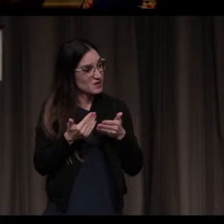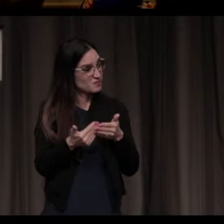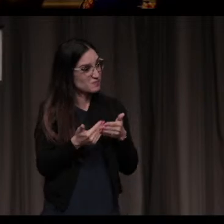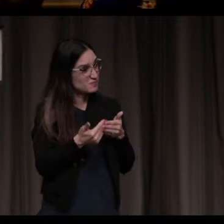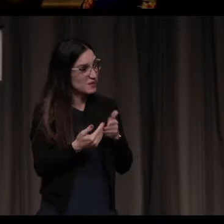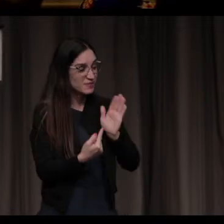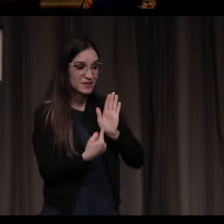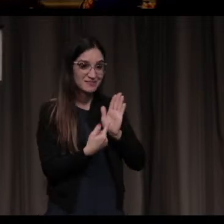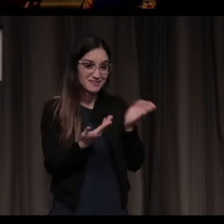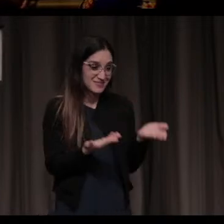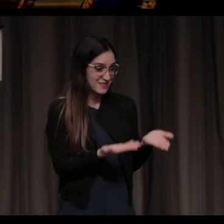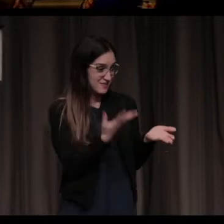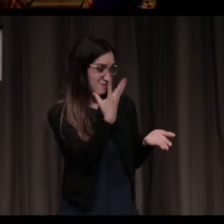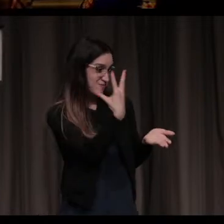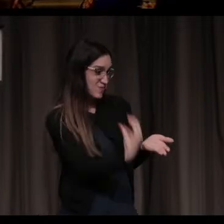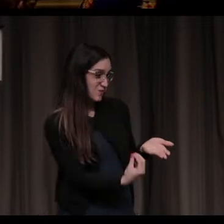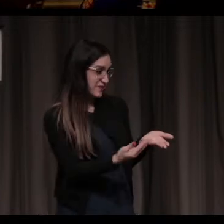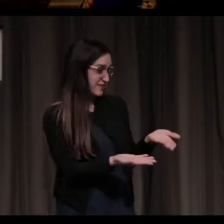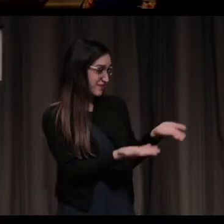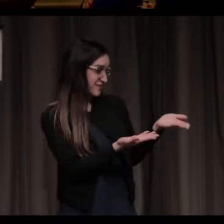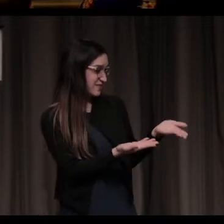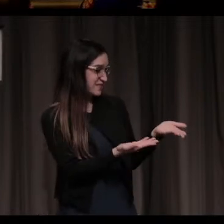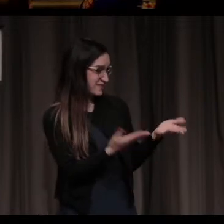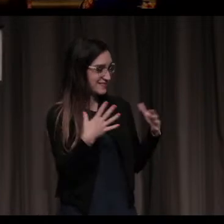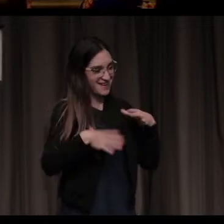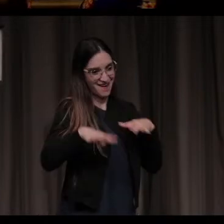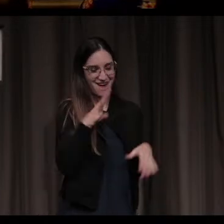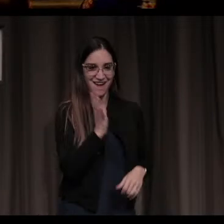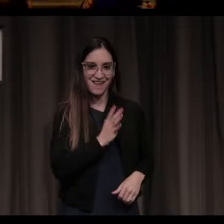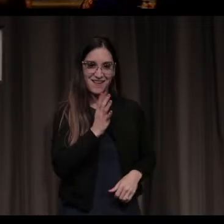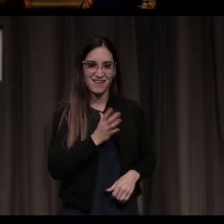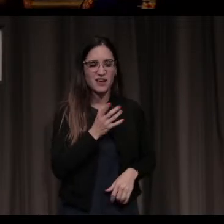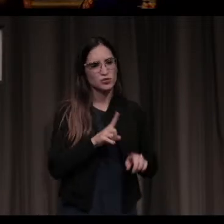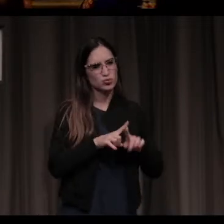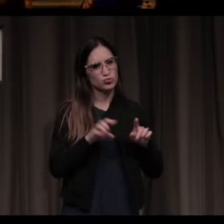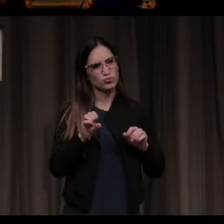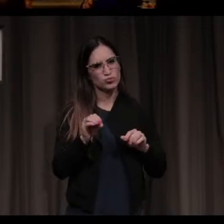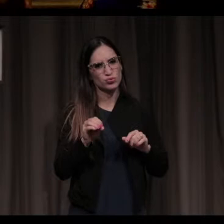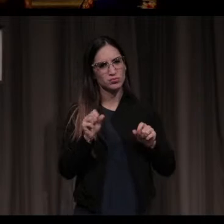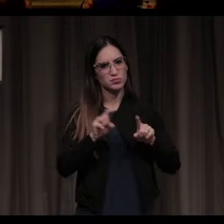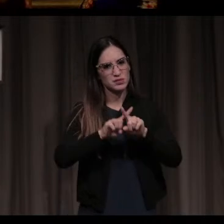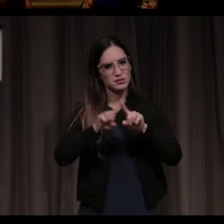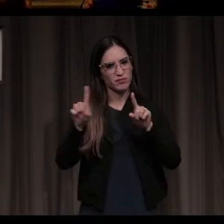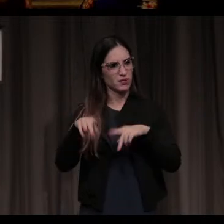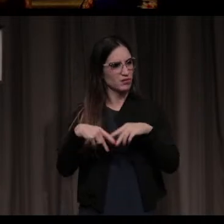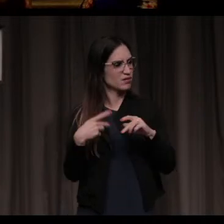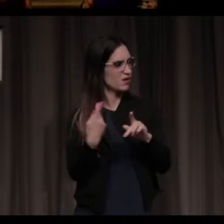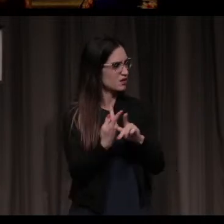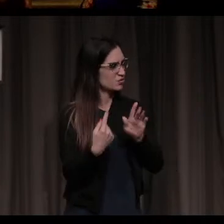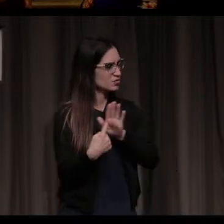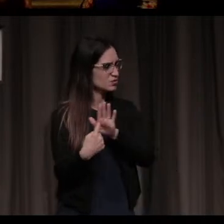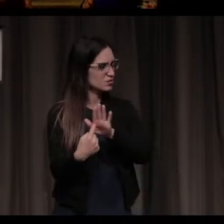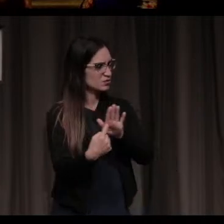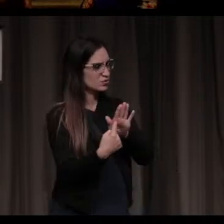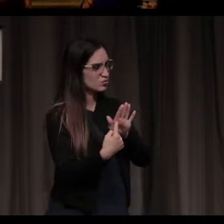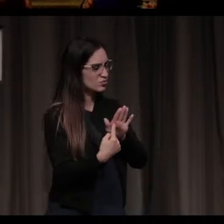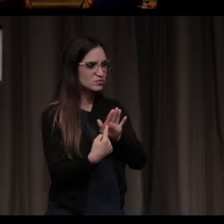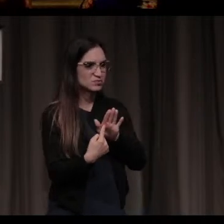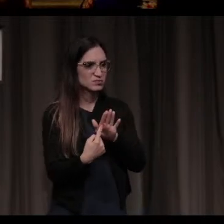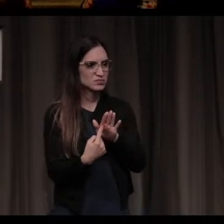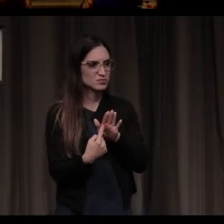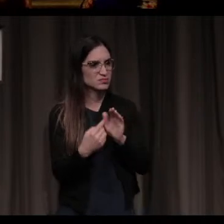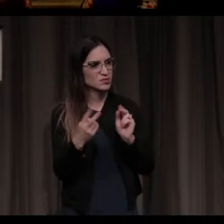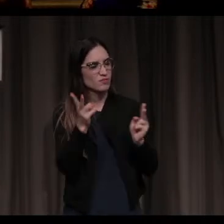decked out. So yeah, I think there's lots of things to be mentioned, but I know Houston definitely can speak more and is wanting to speak about those